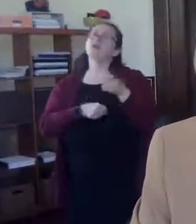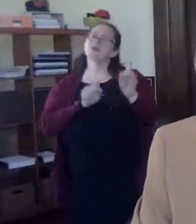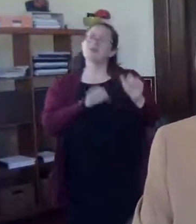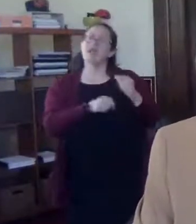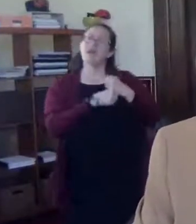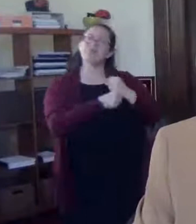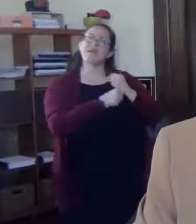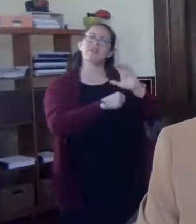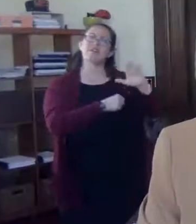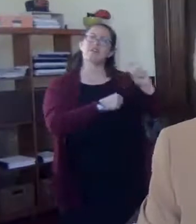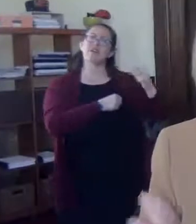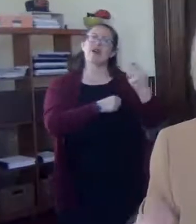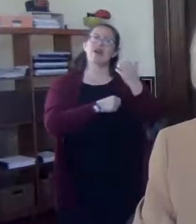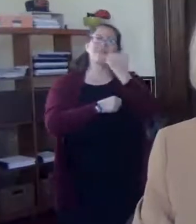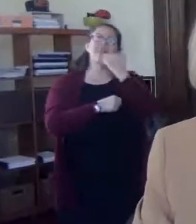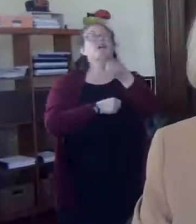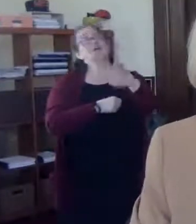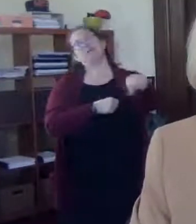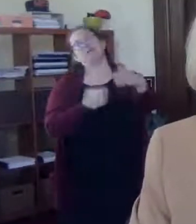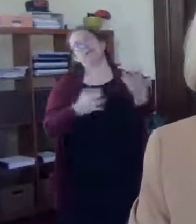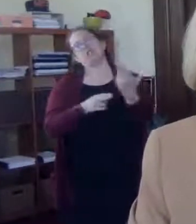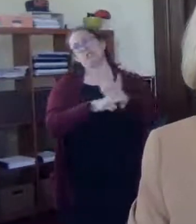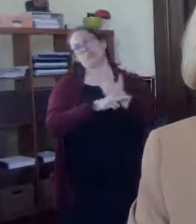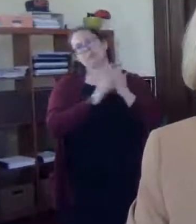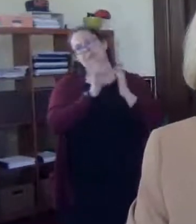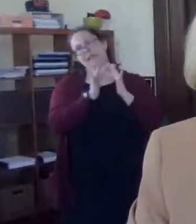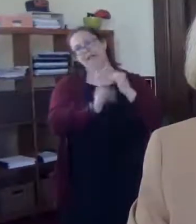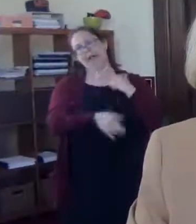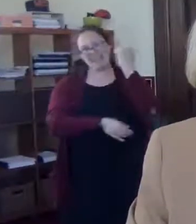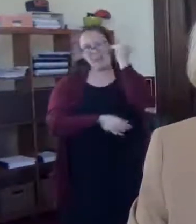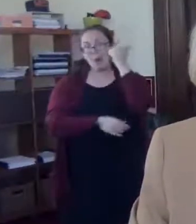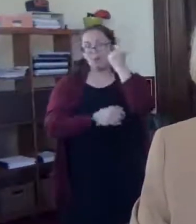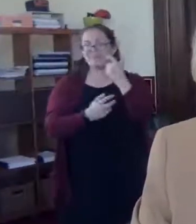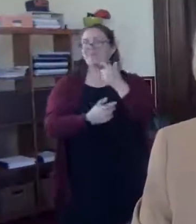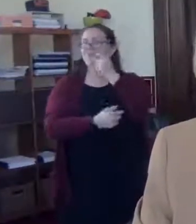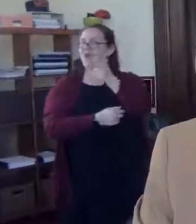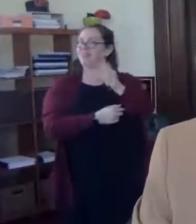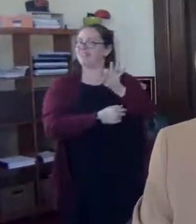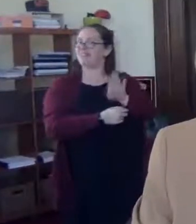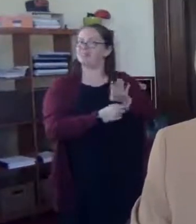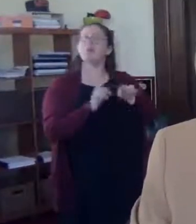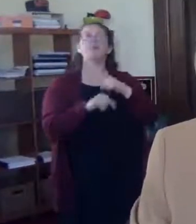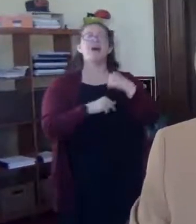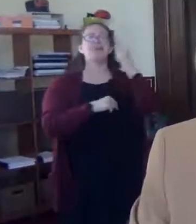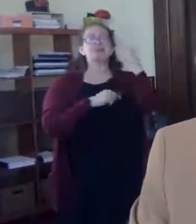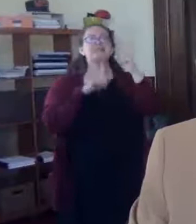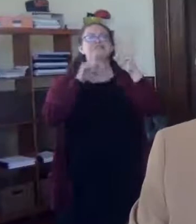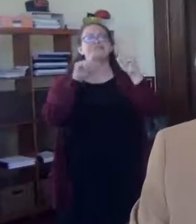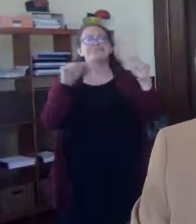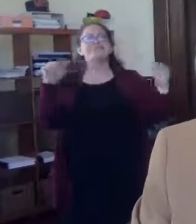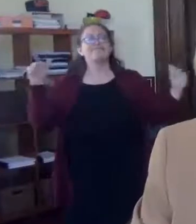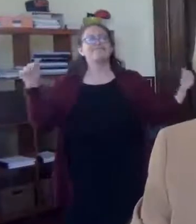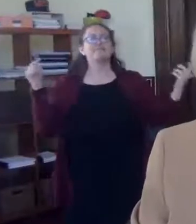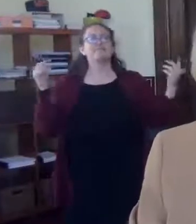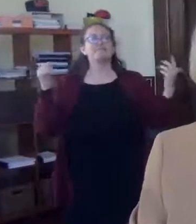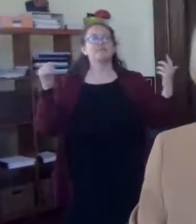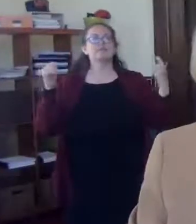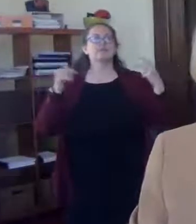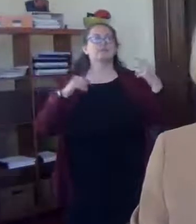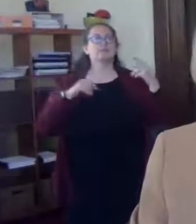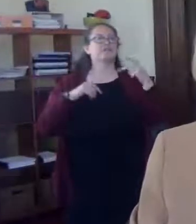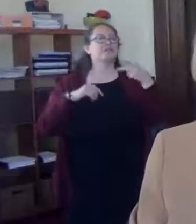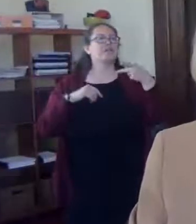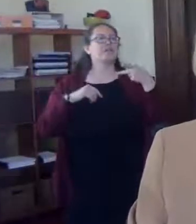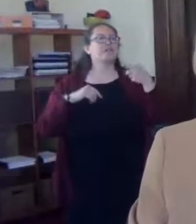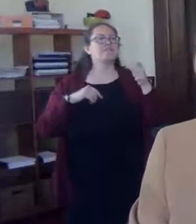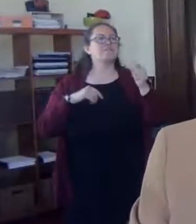one. The internet, I know you're all on the internet because you're watching me on Facebook, but I'm seeing all kinds of patterns, I